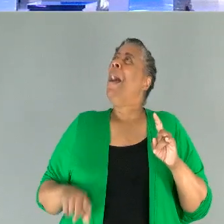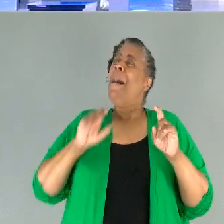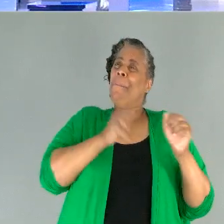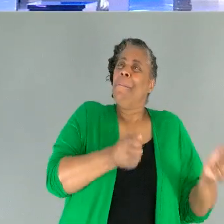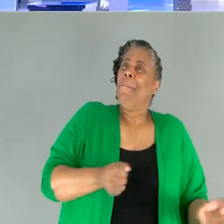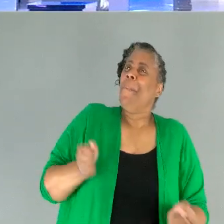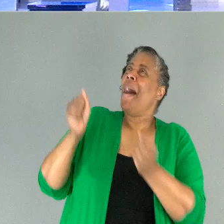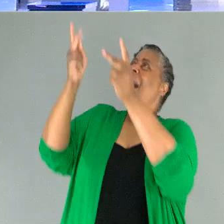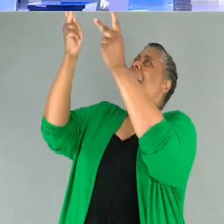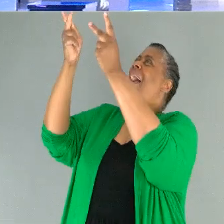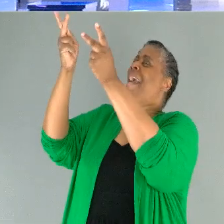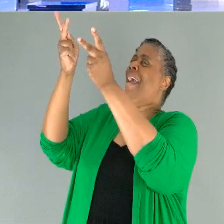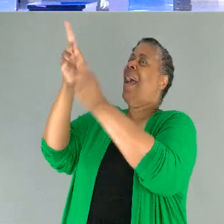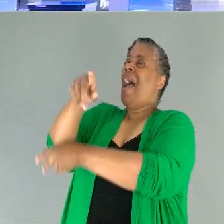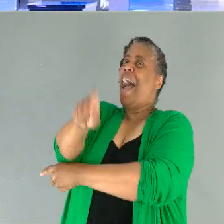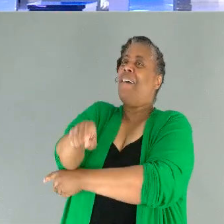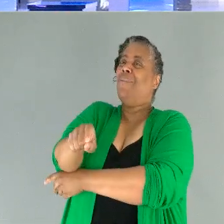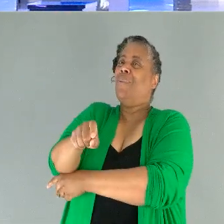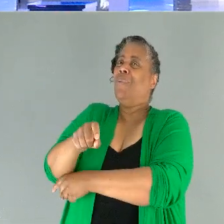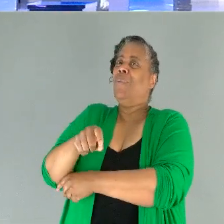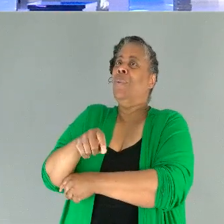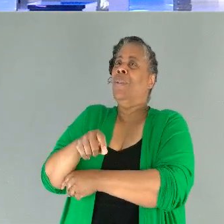to you.